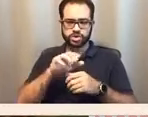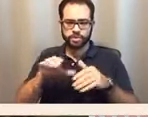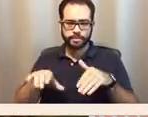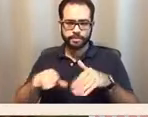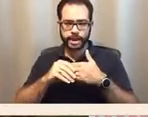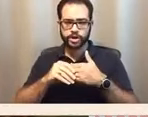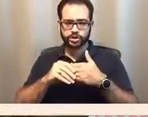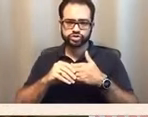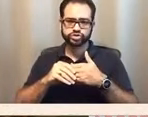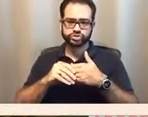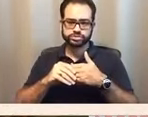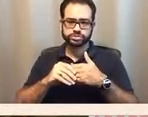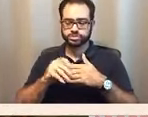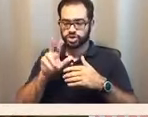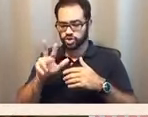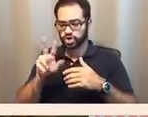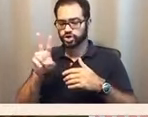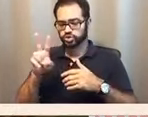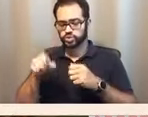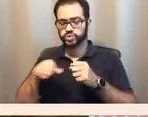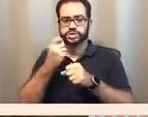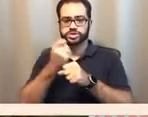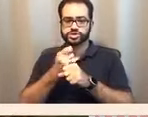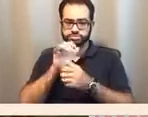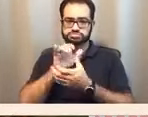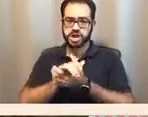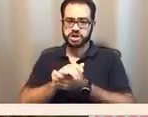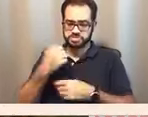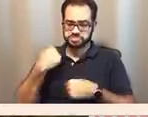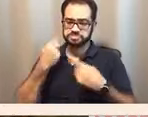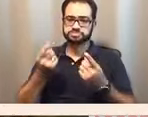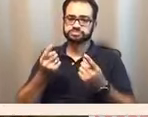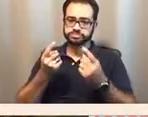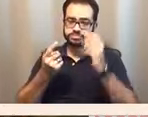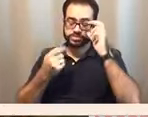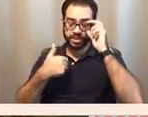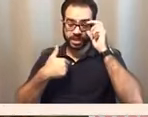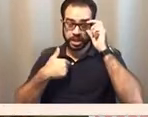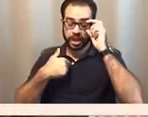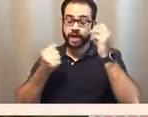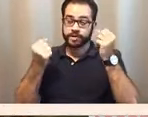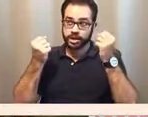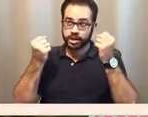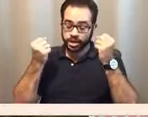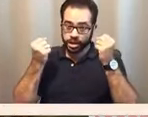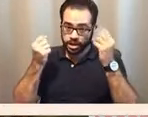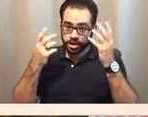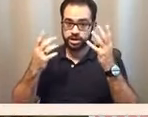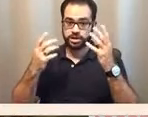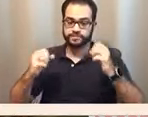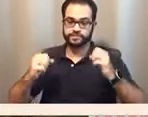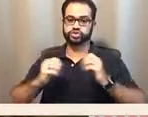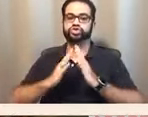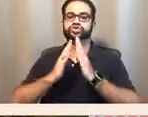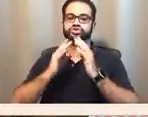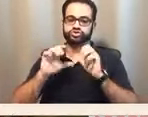Married 32 years, I tell you, I faced a lot of challenges